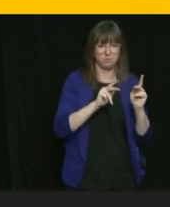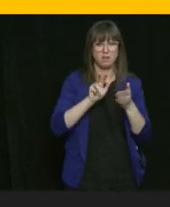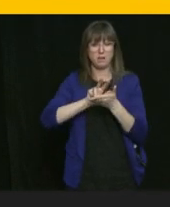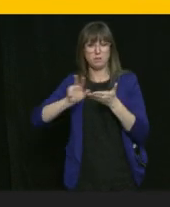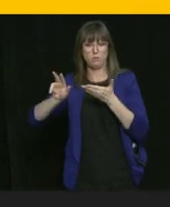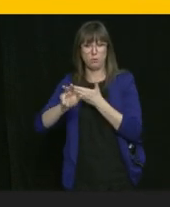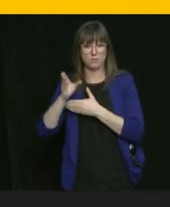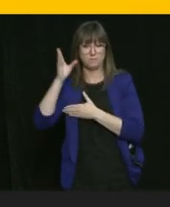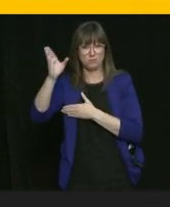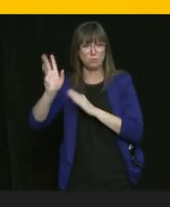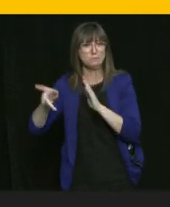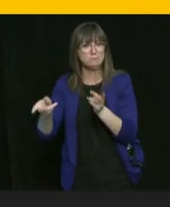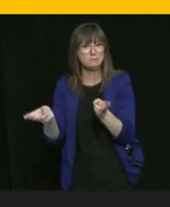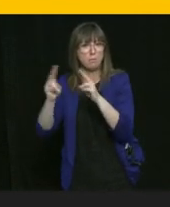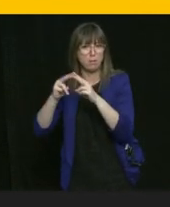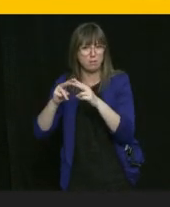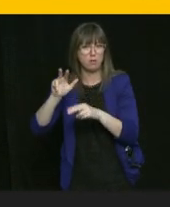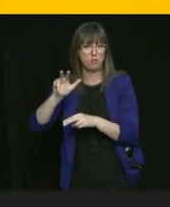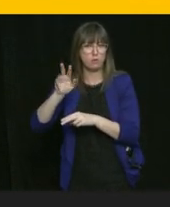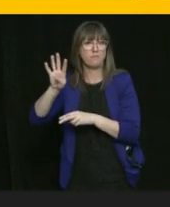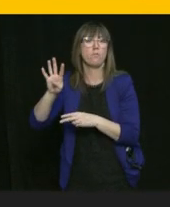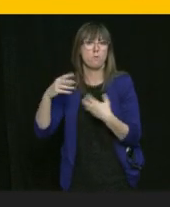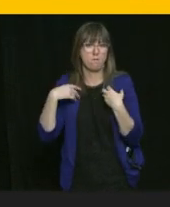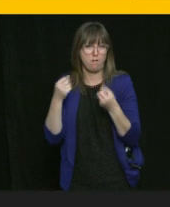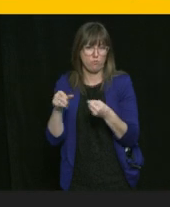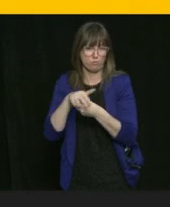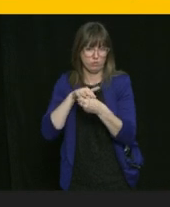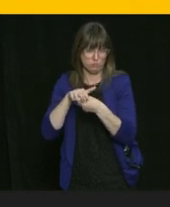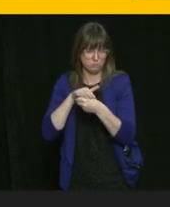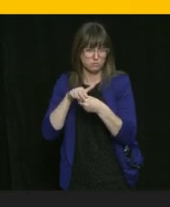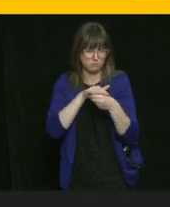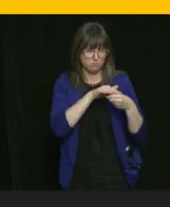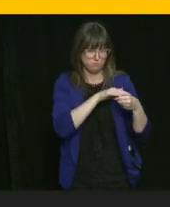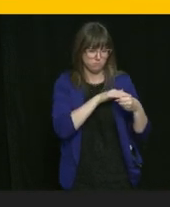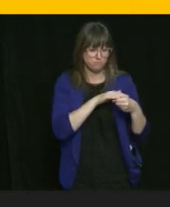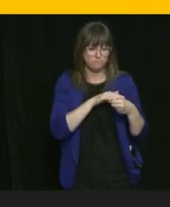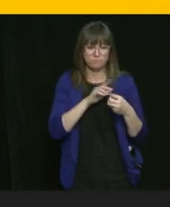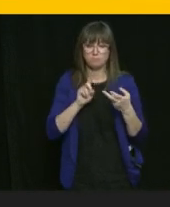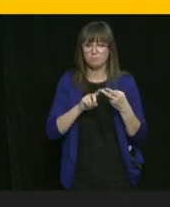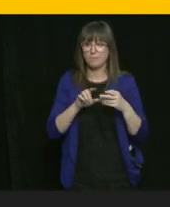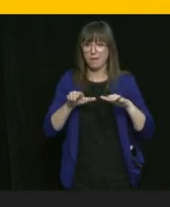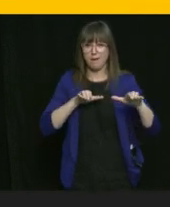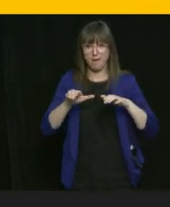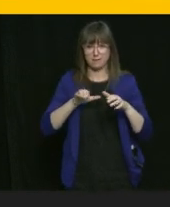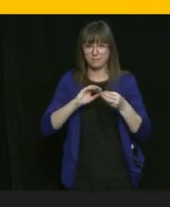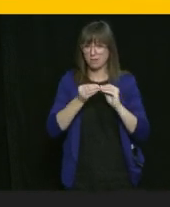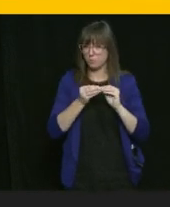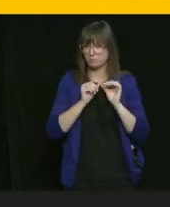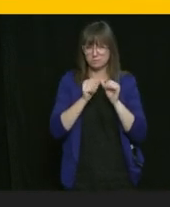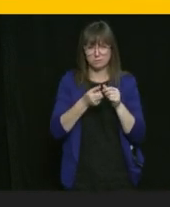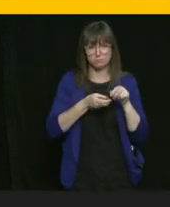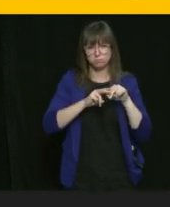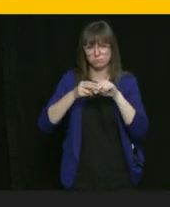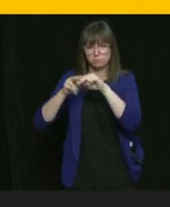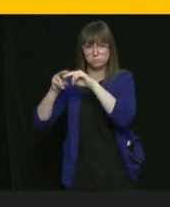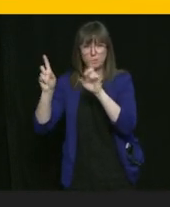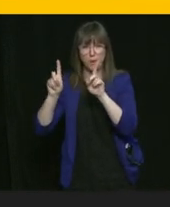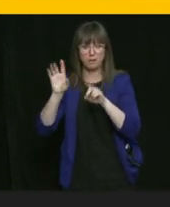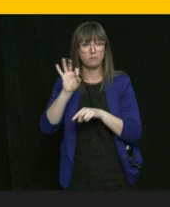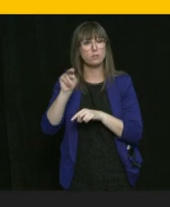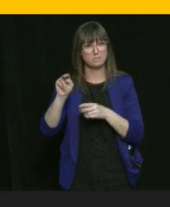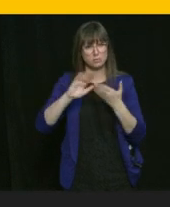almost doubled to 34 health regions. As well, the number of active cases continues to rise in First Nations